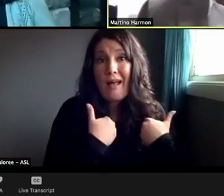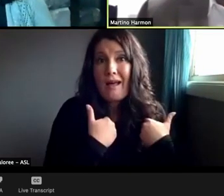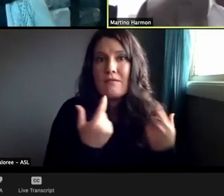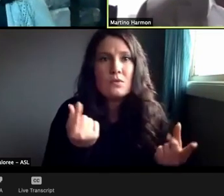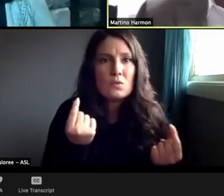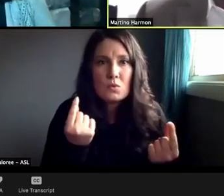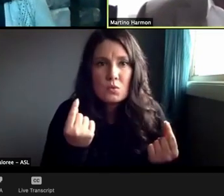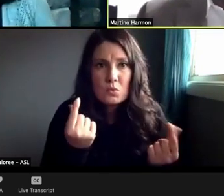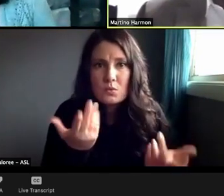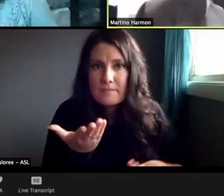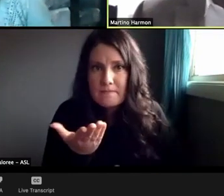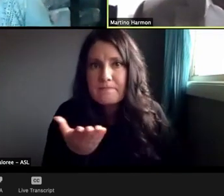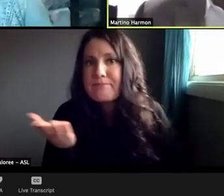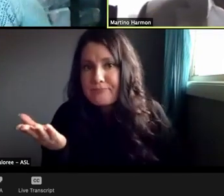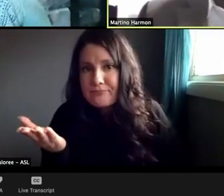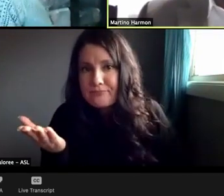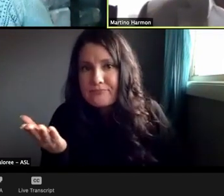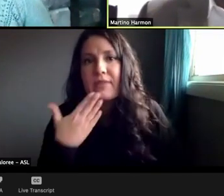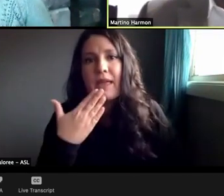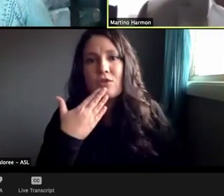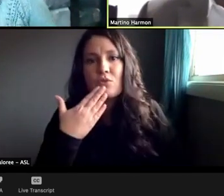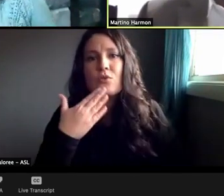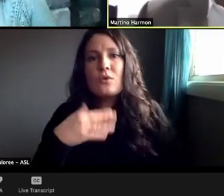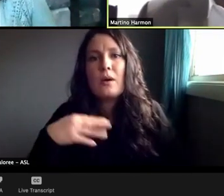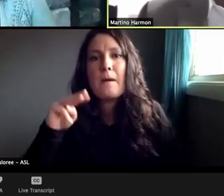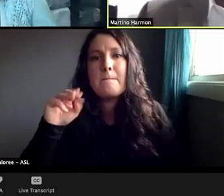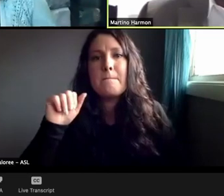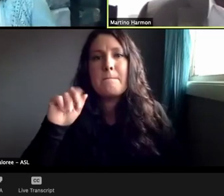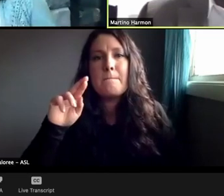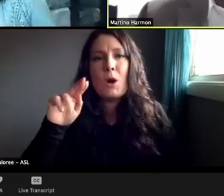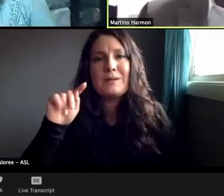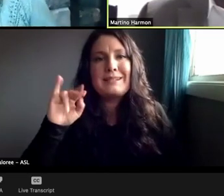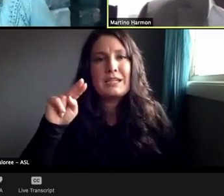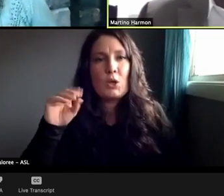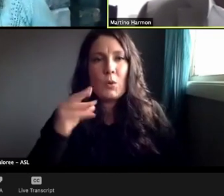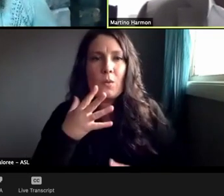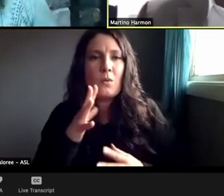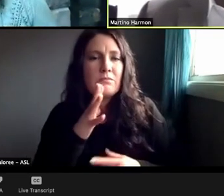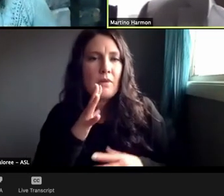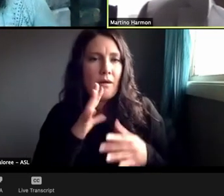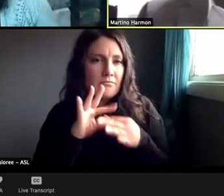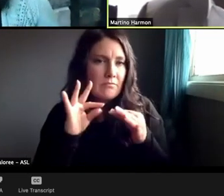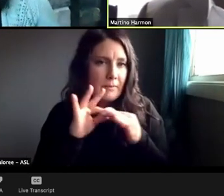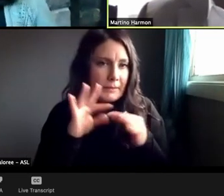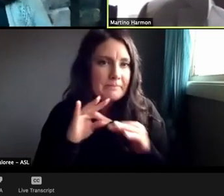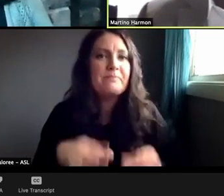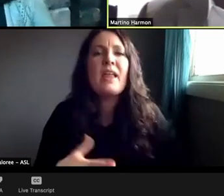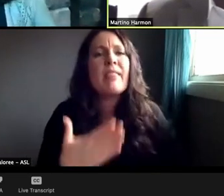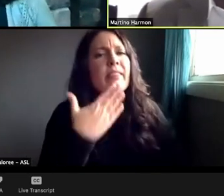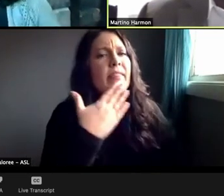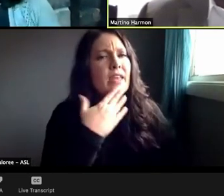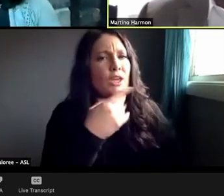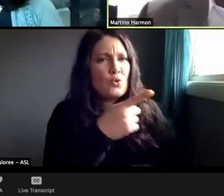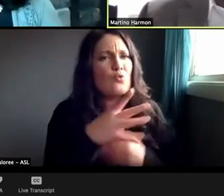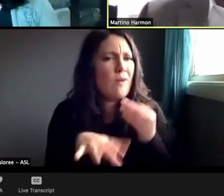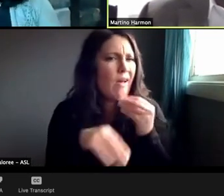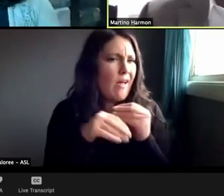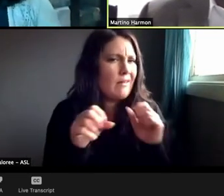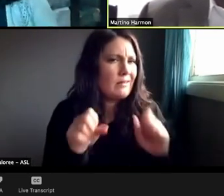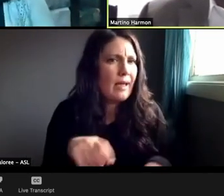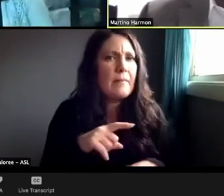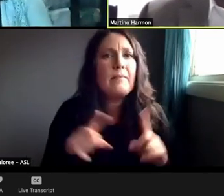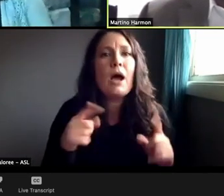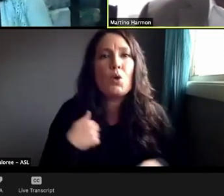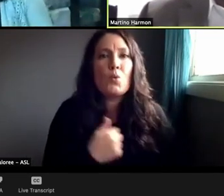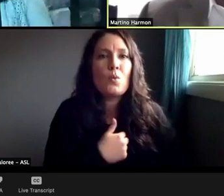Yeah, so, and Dr. Milani, feel free to fill in any gaps, but we will certainly have our quarantine and